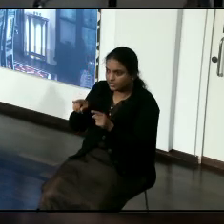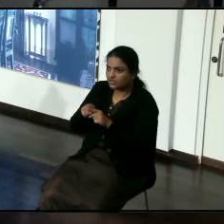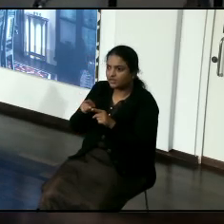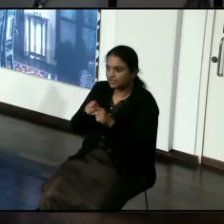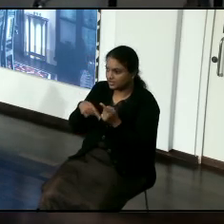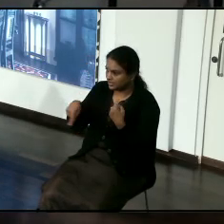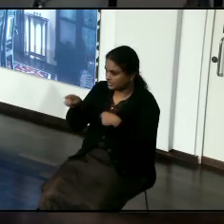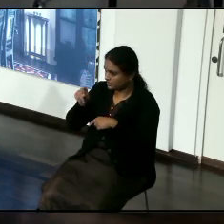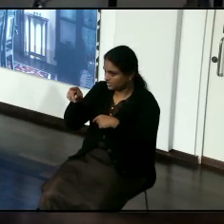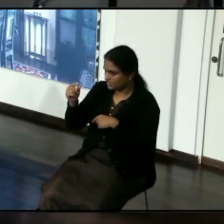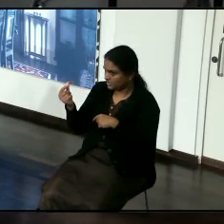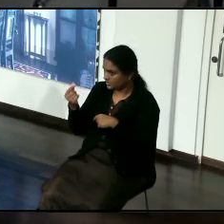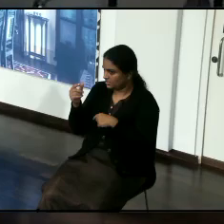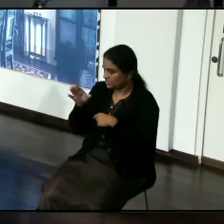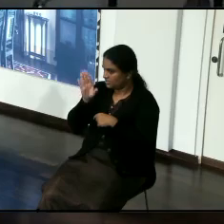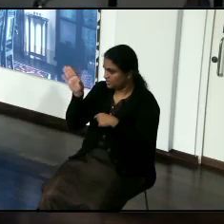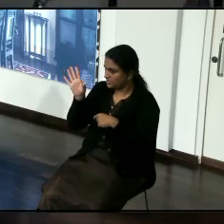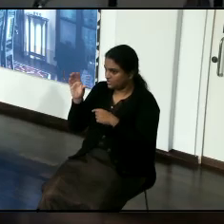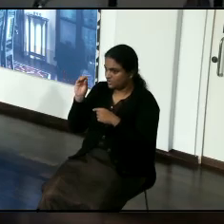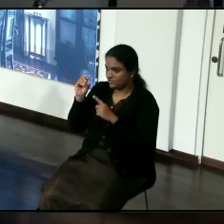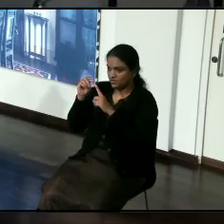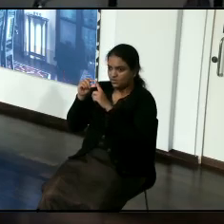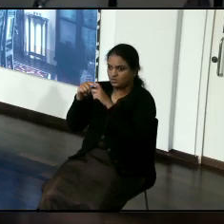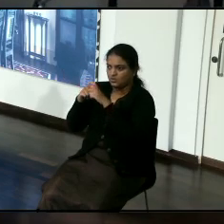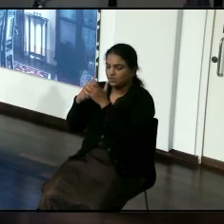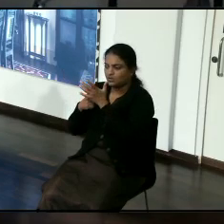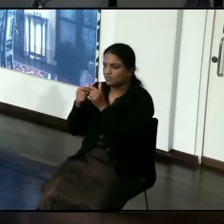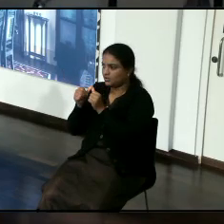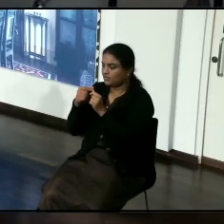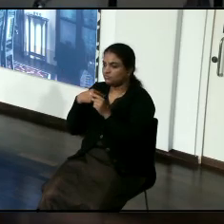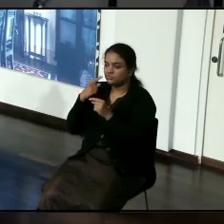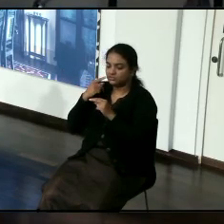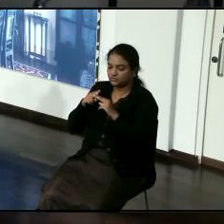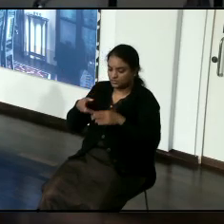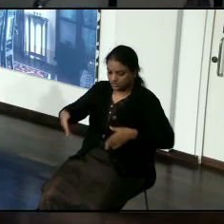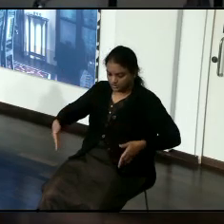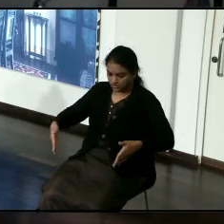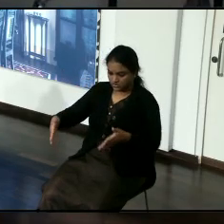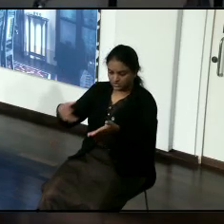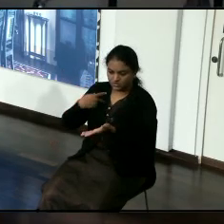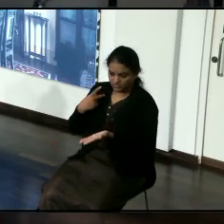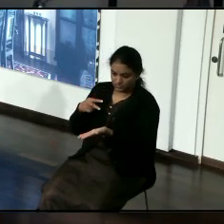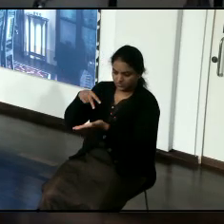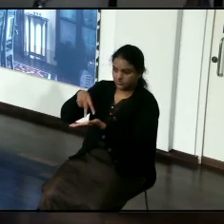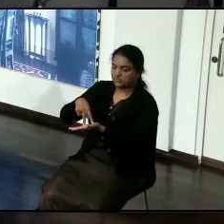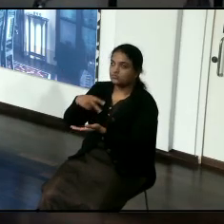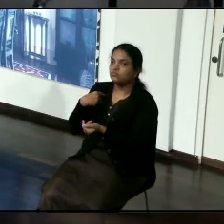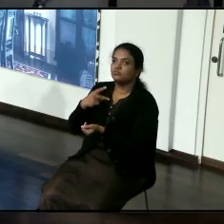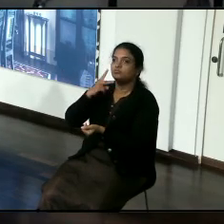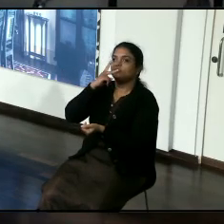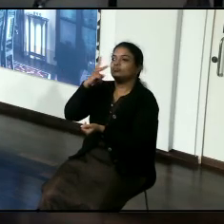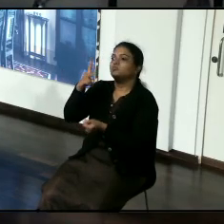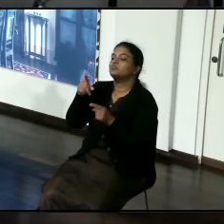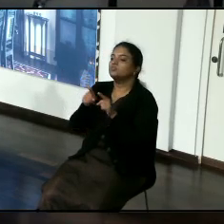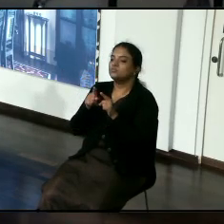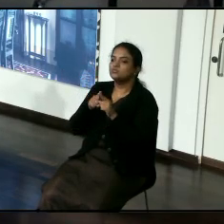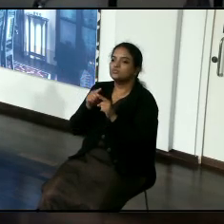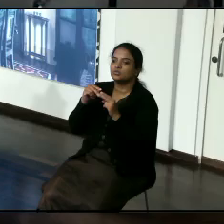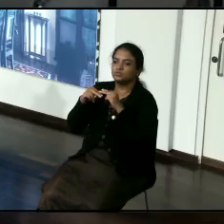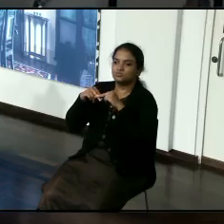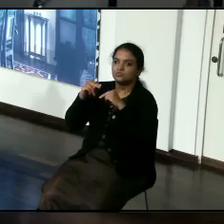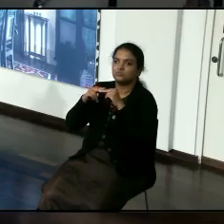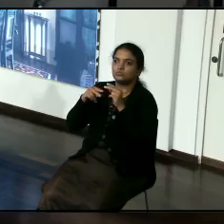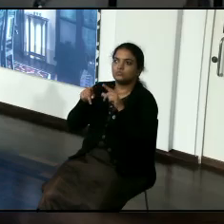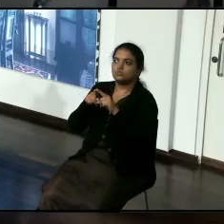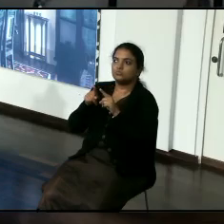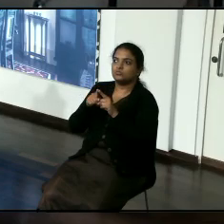Opera House in Bombay? Some, no? When you stand on the street in that area and you look, the only building that